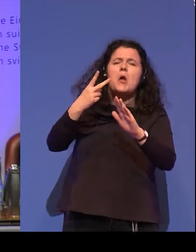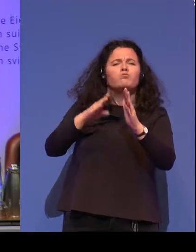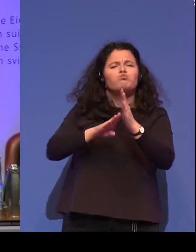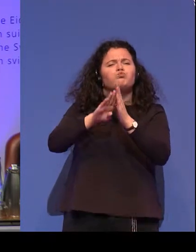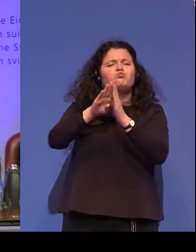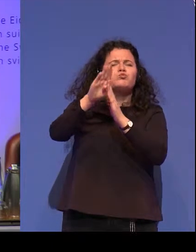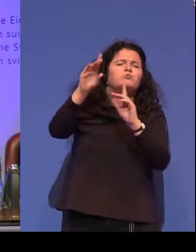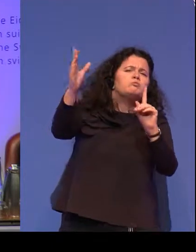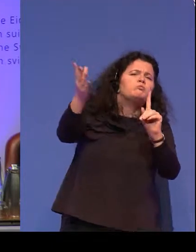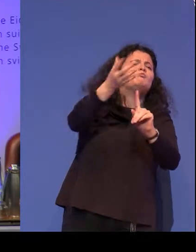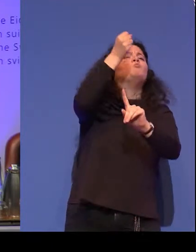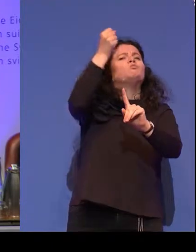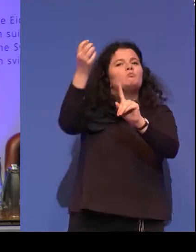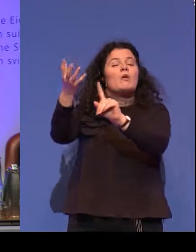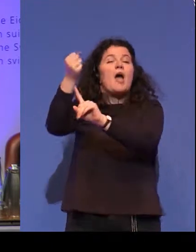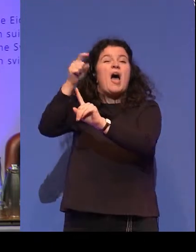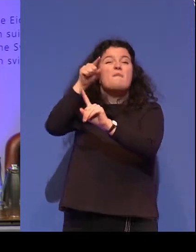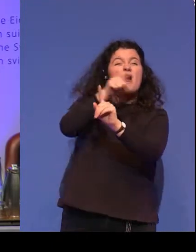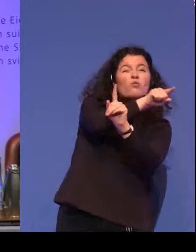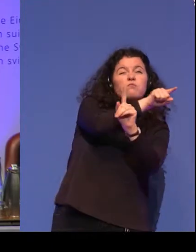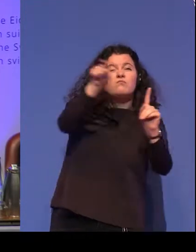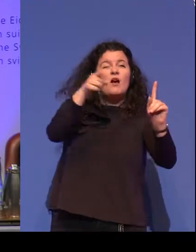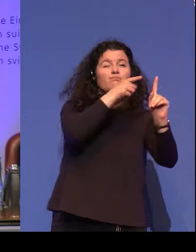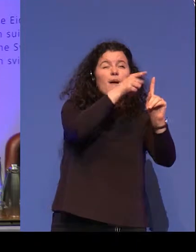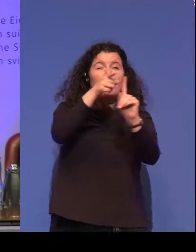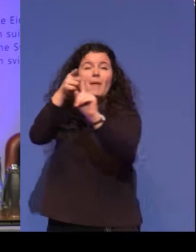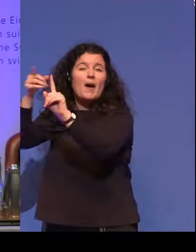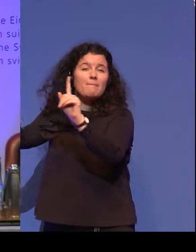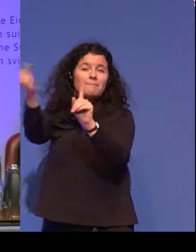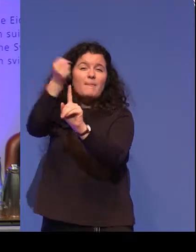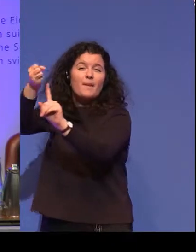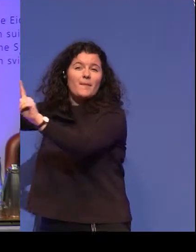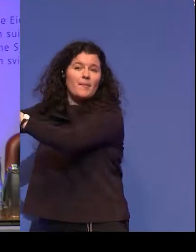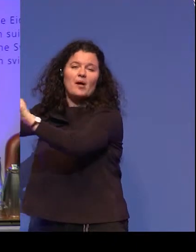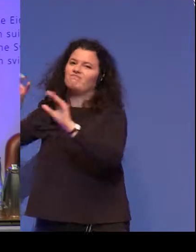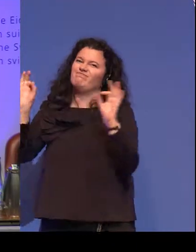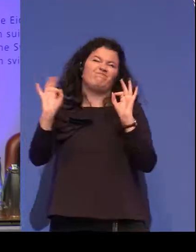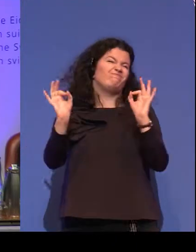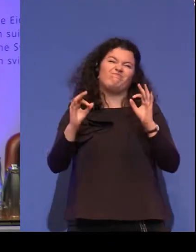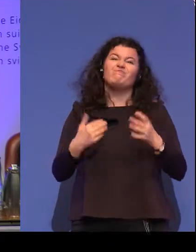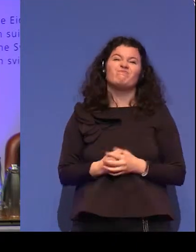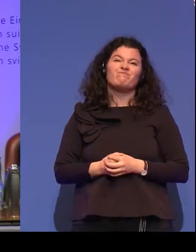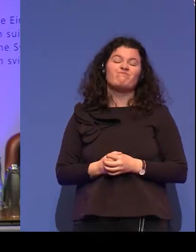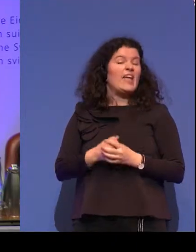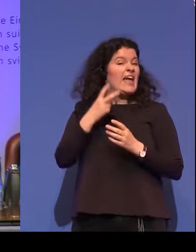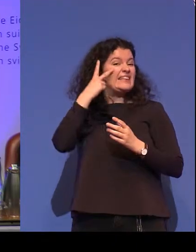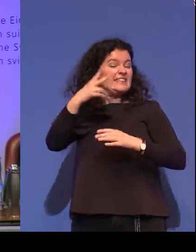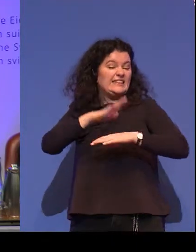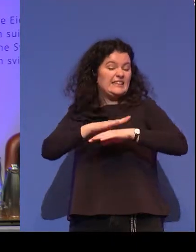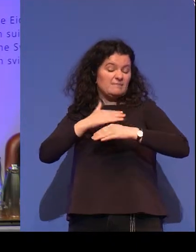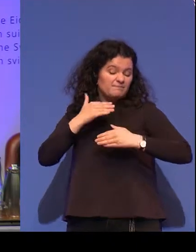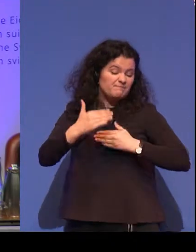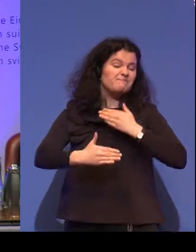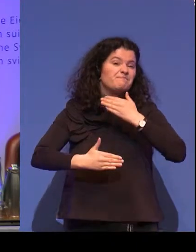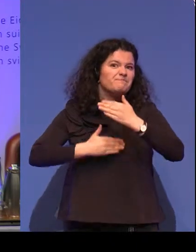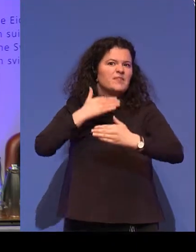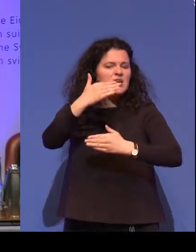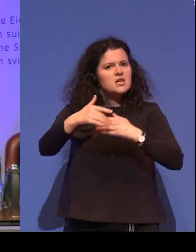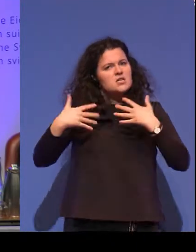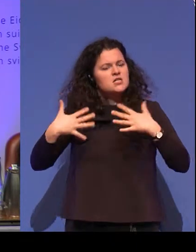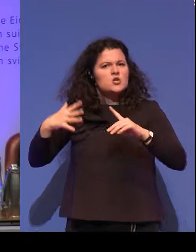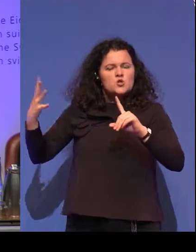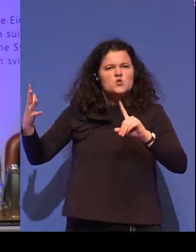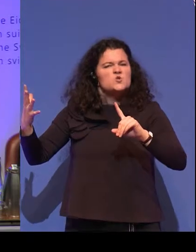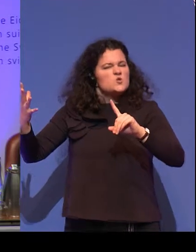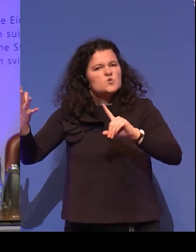at times, it feels like our job is getting harder and harder. Over the course of 2018 and